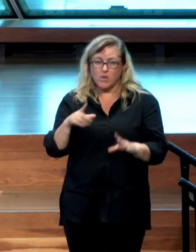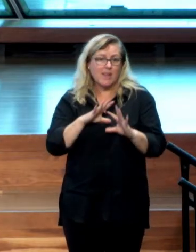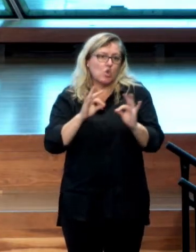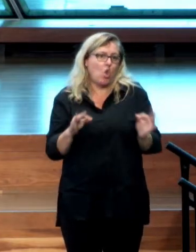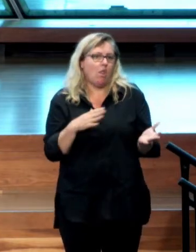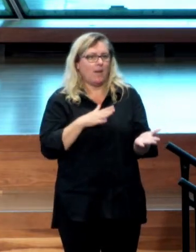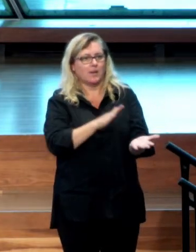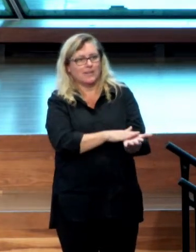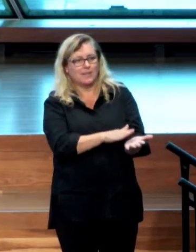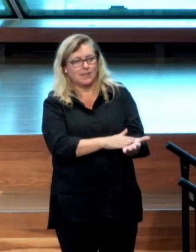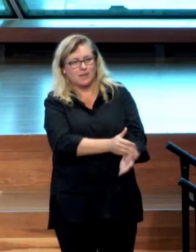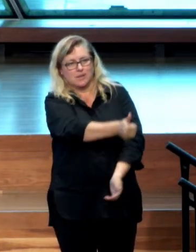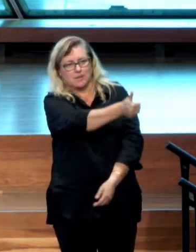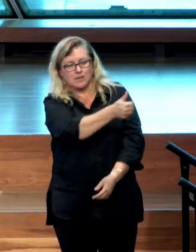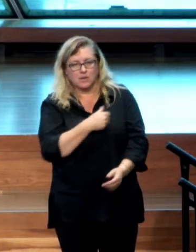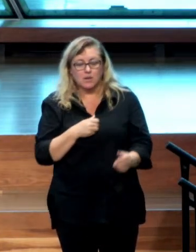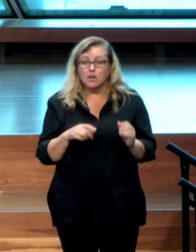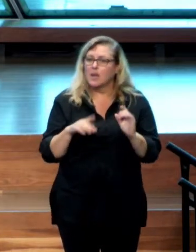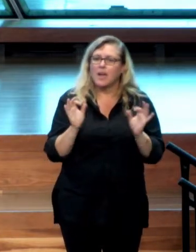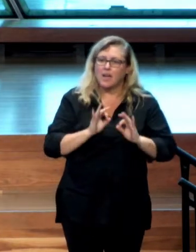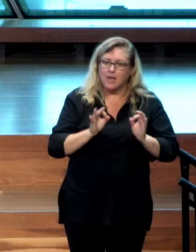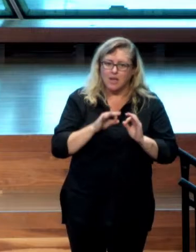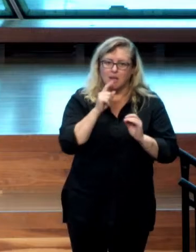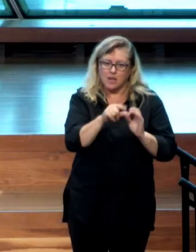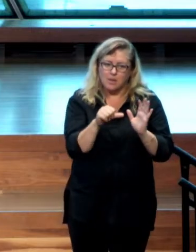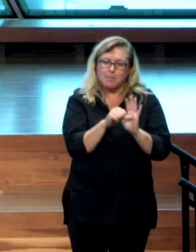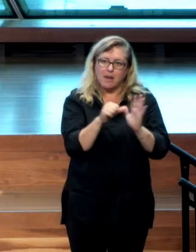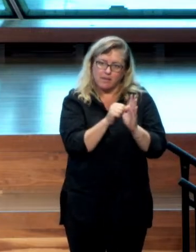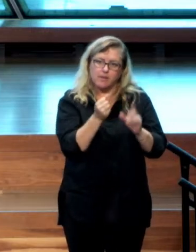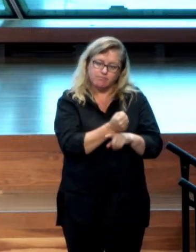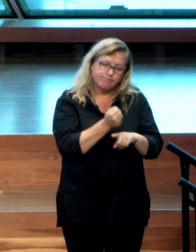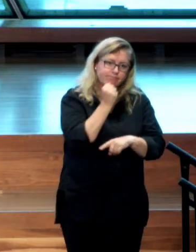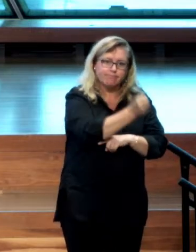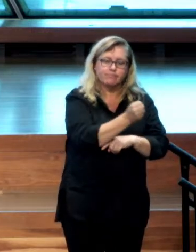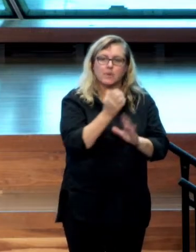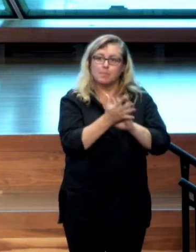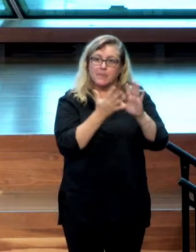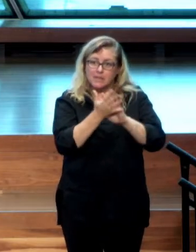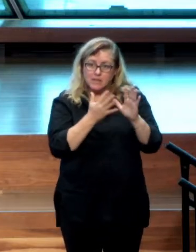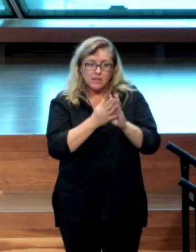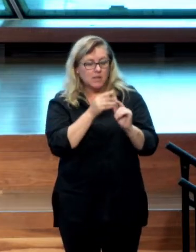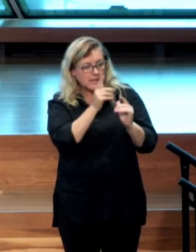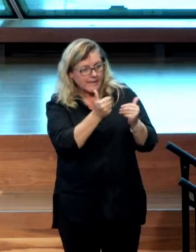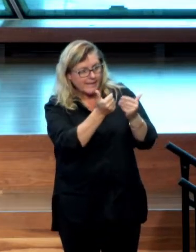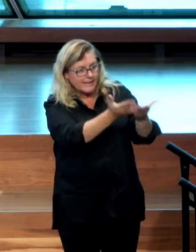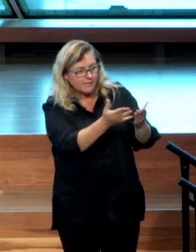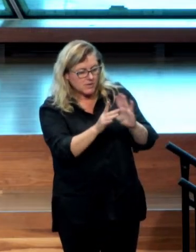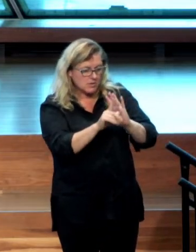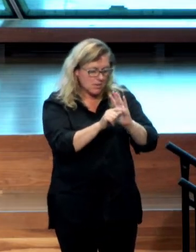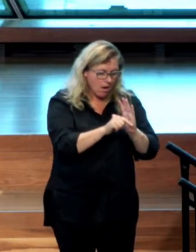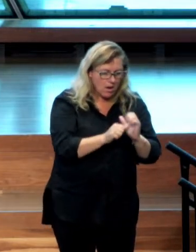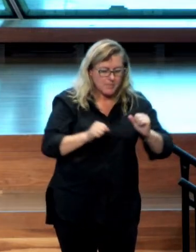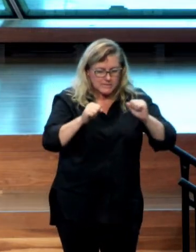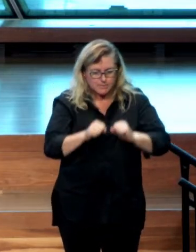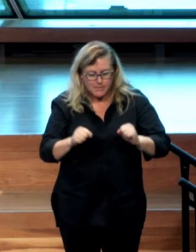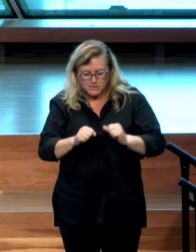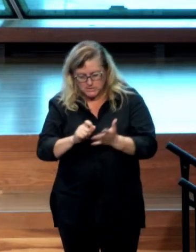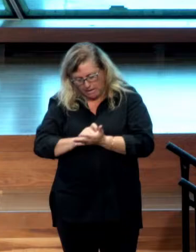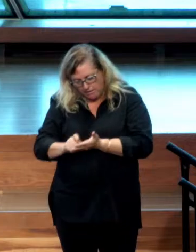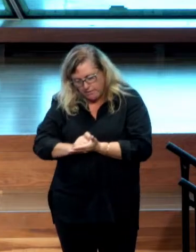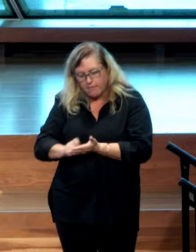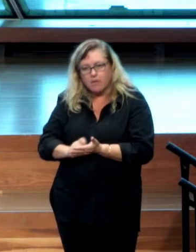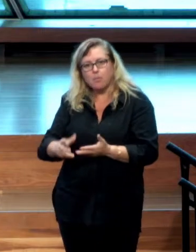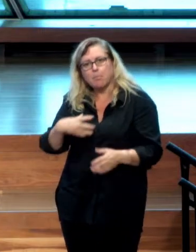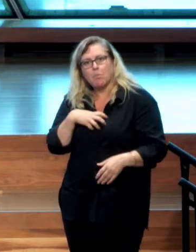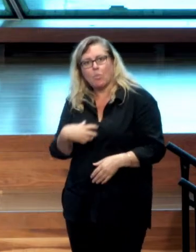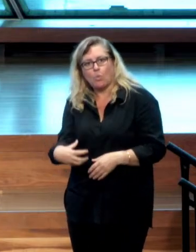but with significant prize money, as you've heard, which hopefully affords the winners the time and the space to devote their next work. As